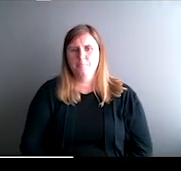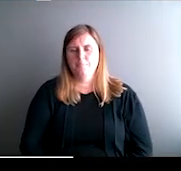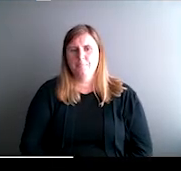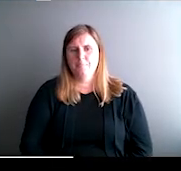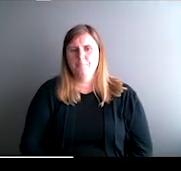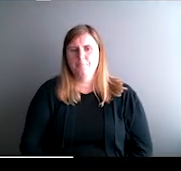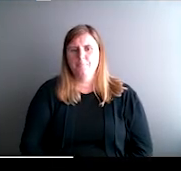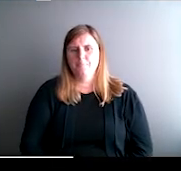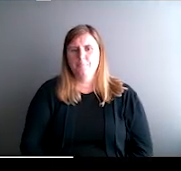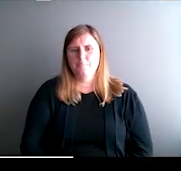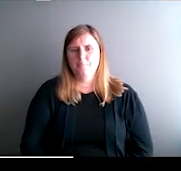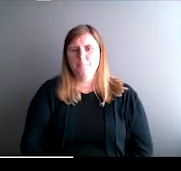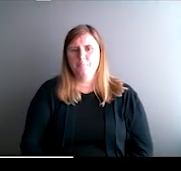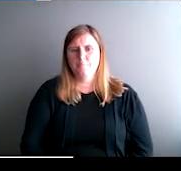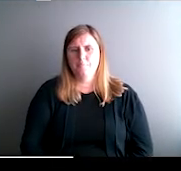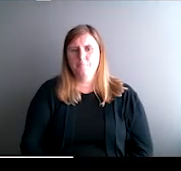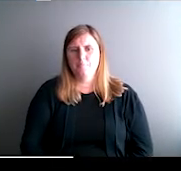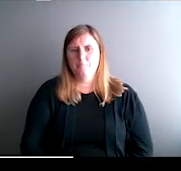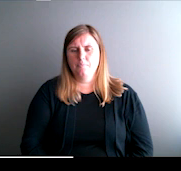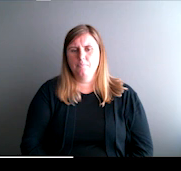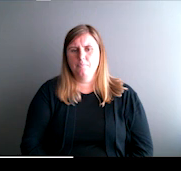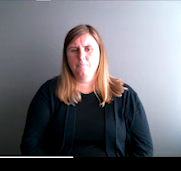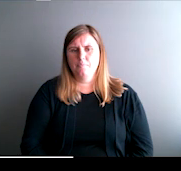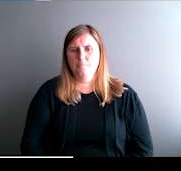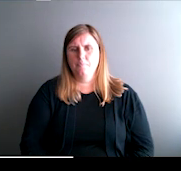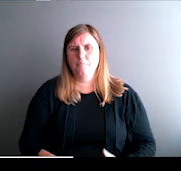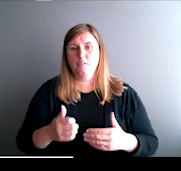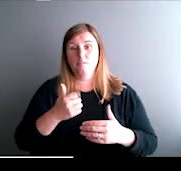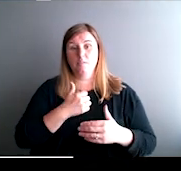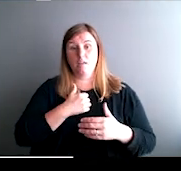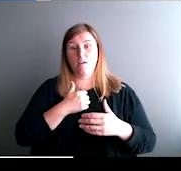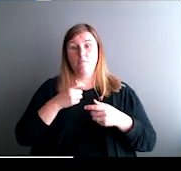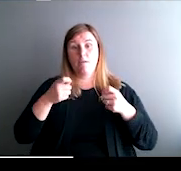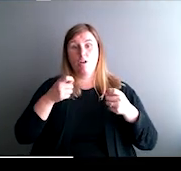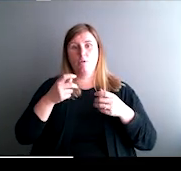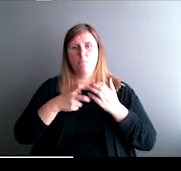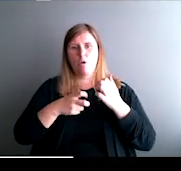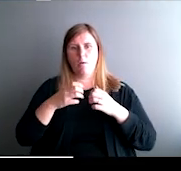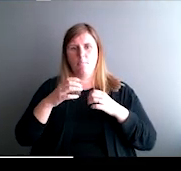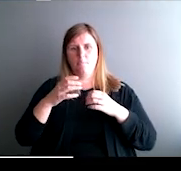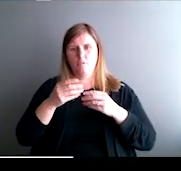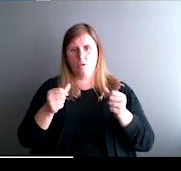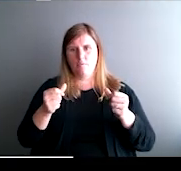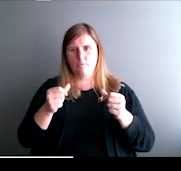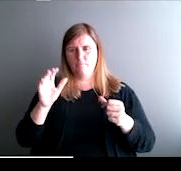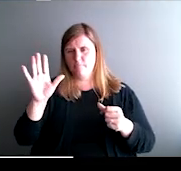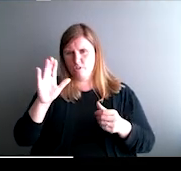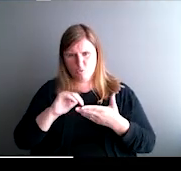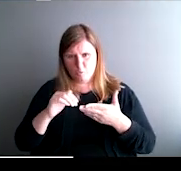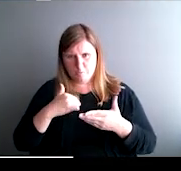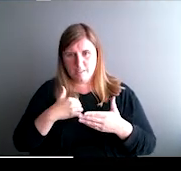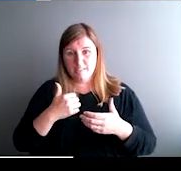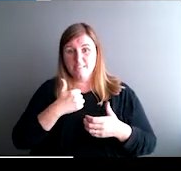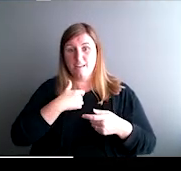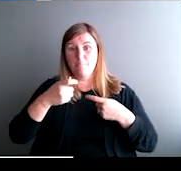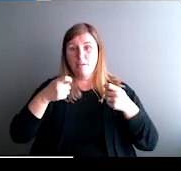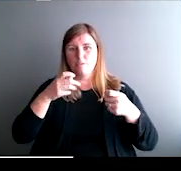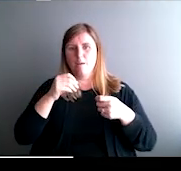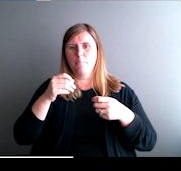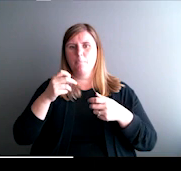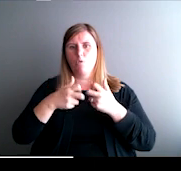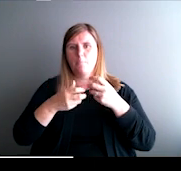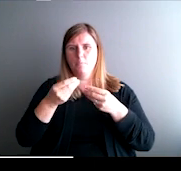Advanced learners will need things related to self-management and problem behavior, or self-management and